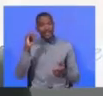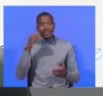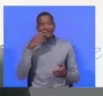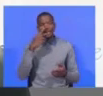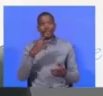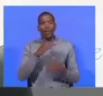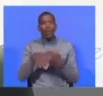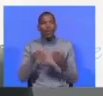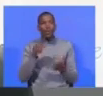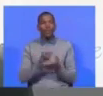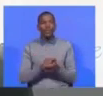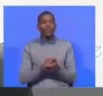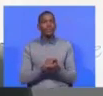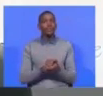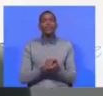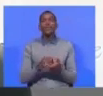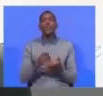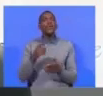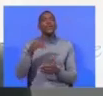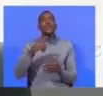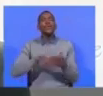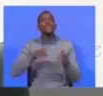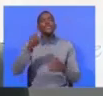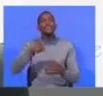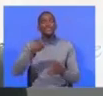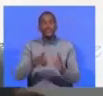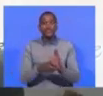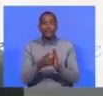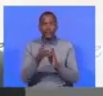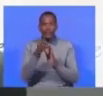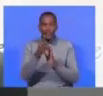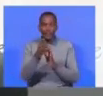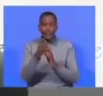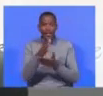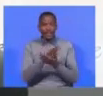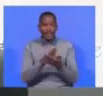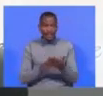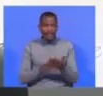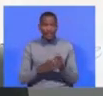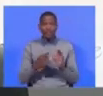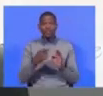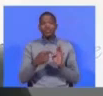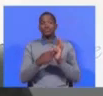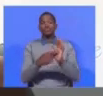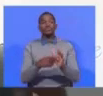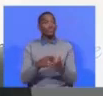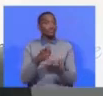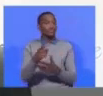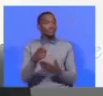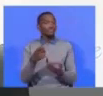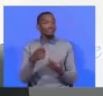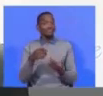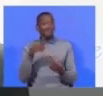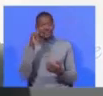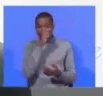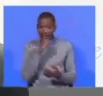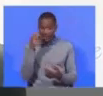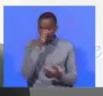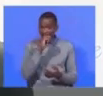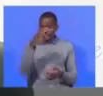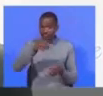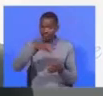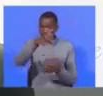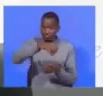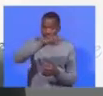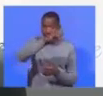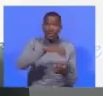ke fa kae fa ba eletsang gore re tokagatse teng re le khansele, jaaka no ntse o bona ba supa ngongora tsa bone ka tsa matlakala le tse dingwe tsa borukhuti, mme ke tsa